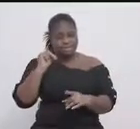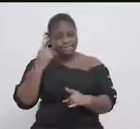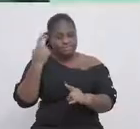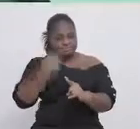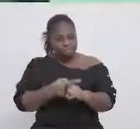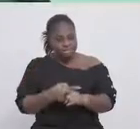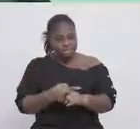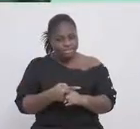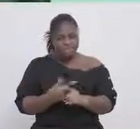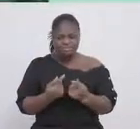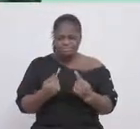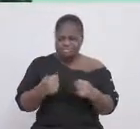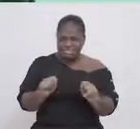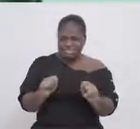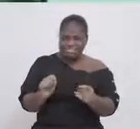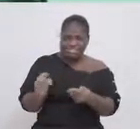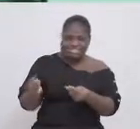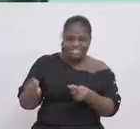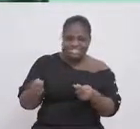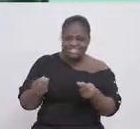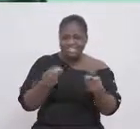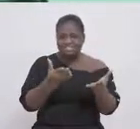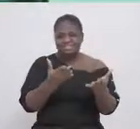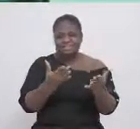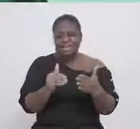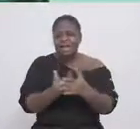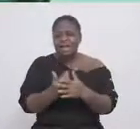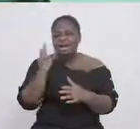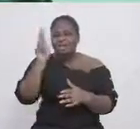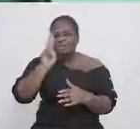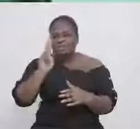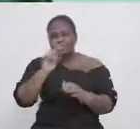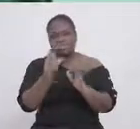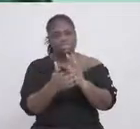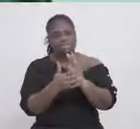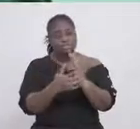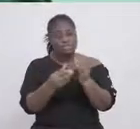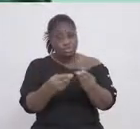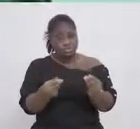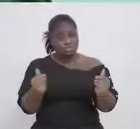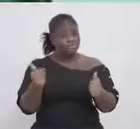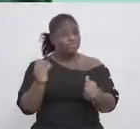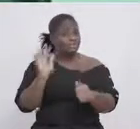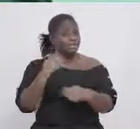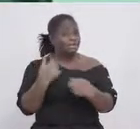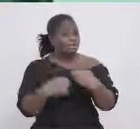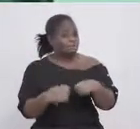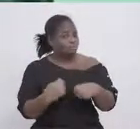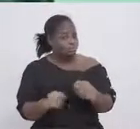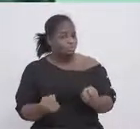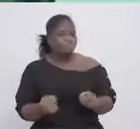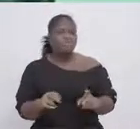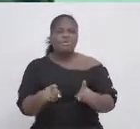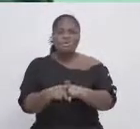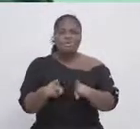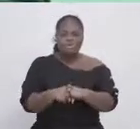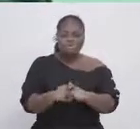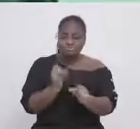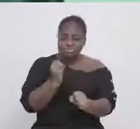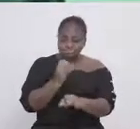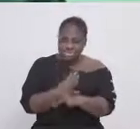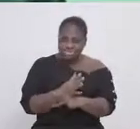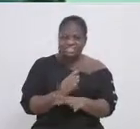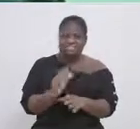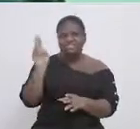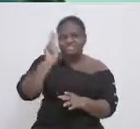and essentially tries to give you insight into how we can use technology to solve our problems. And we also deliberately try to